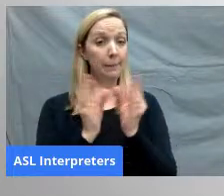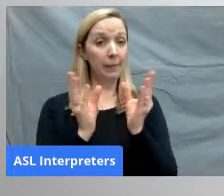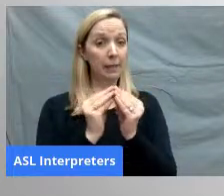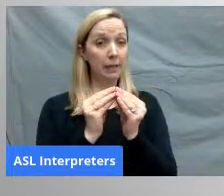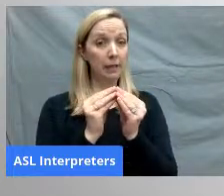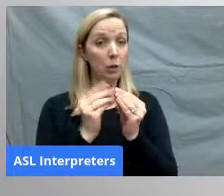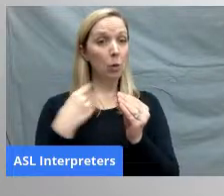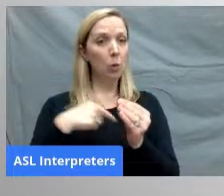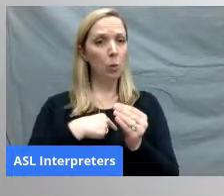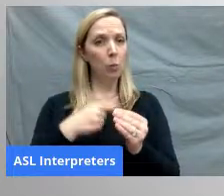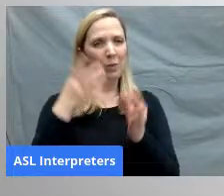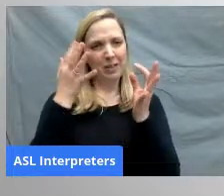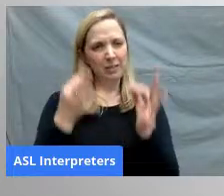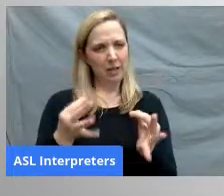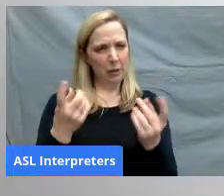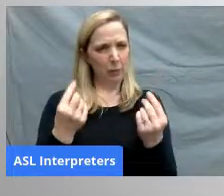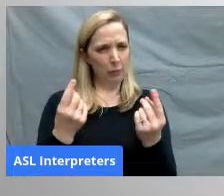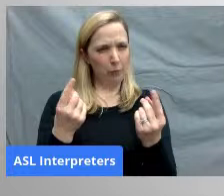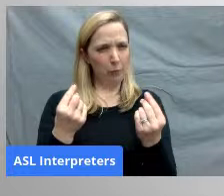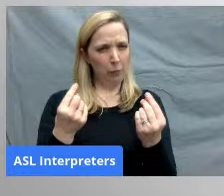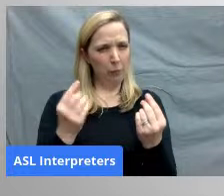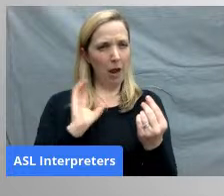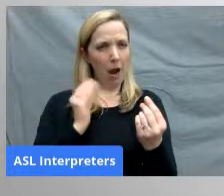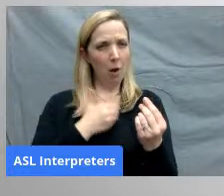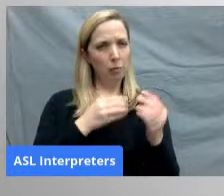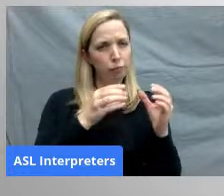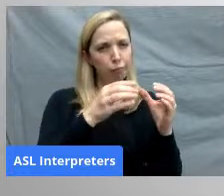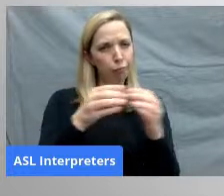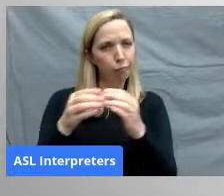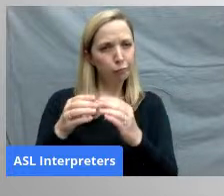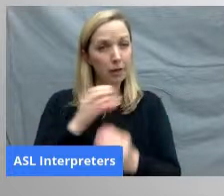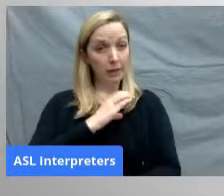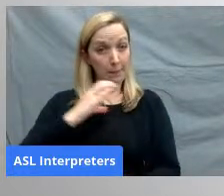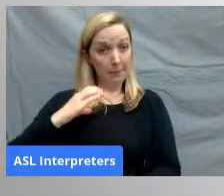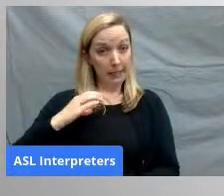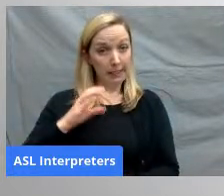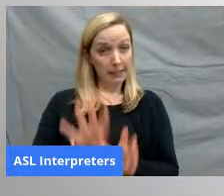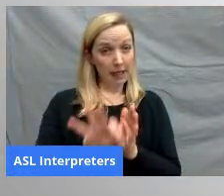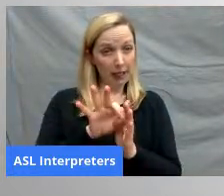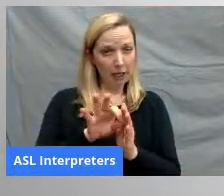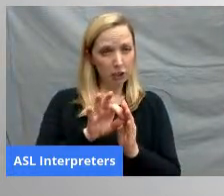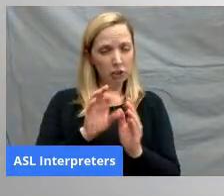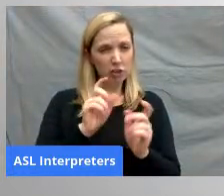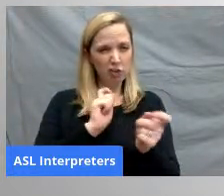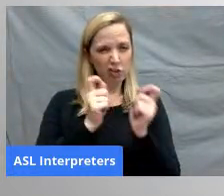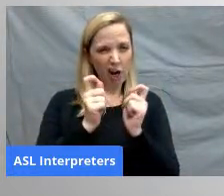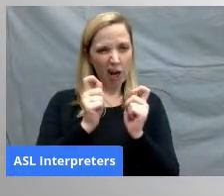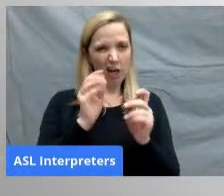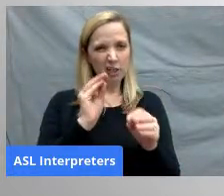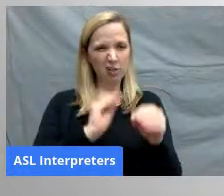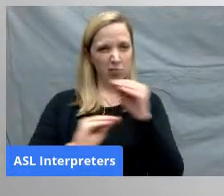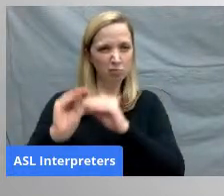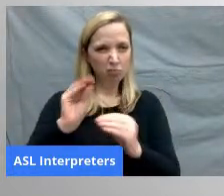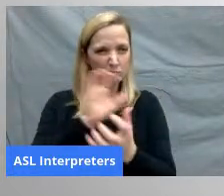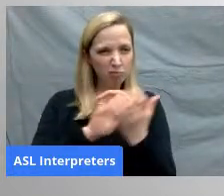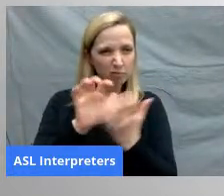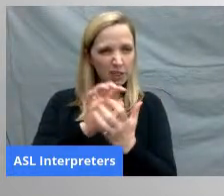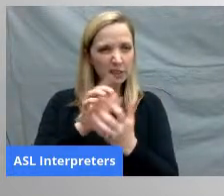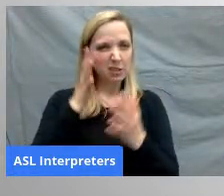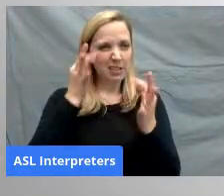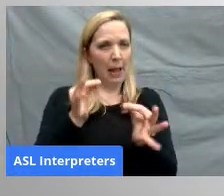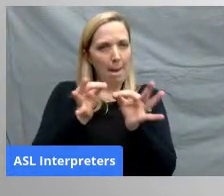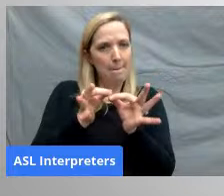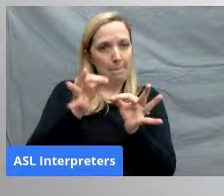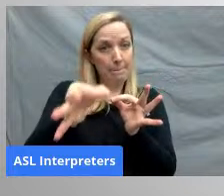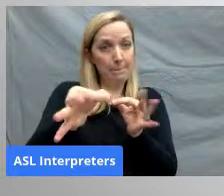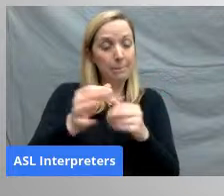postpone our committee selections. And so we, at our retreat last week, we